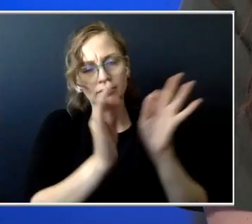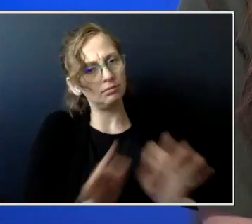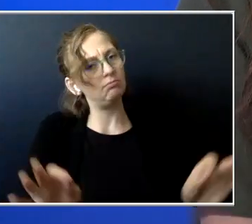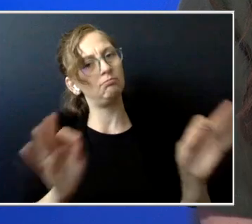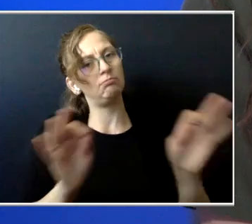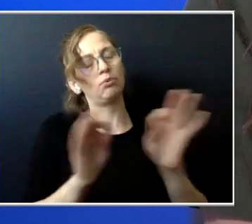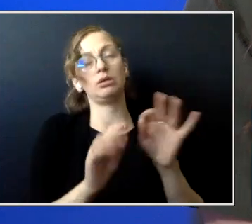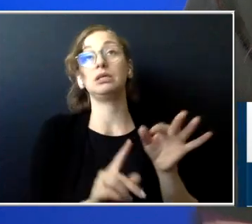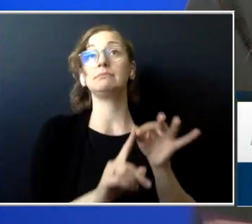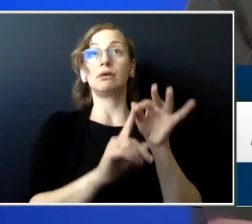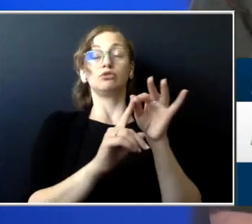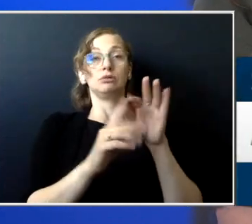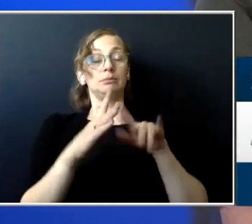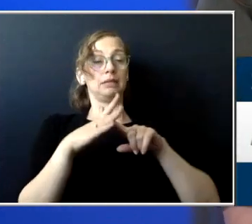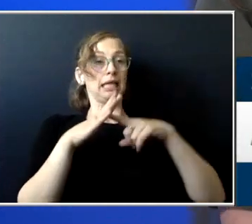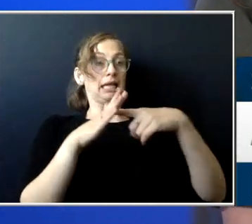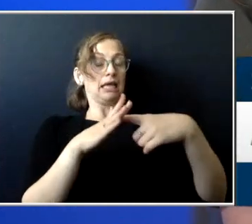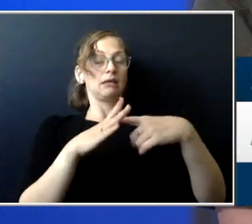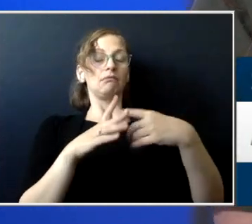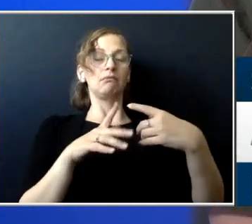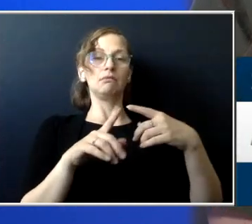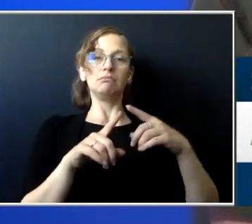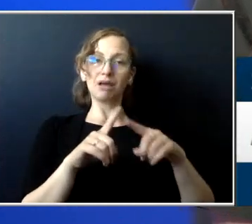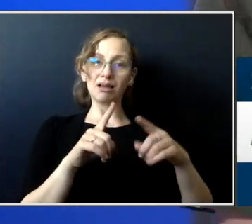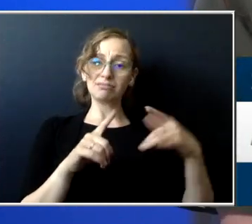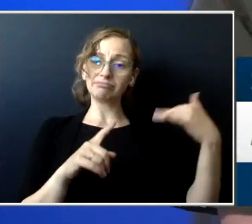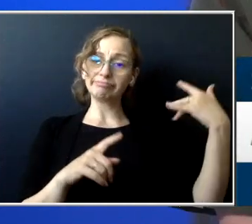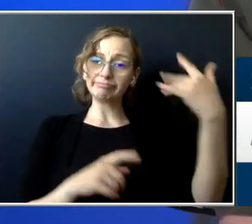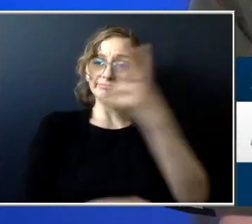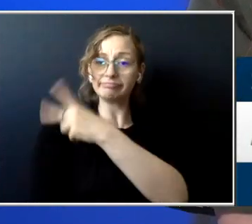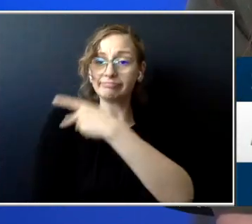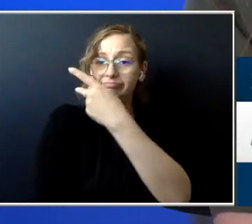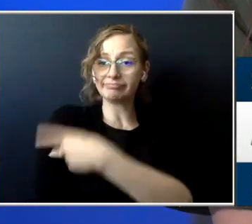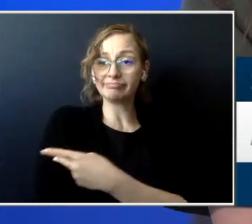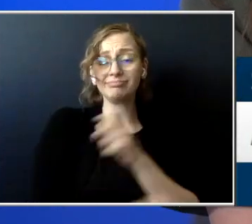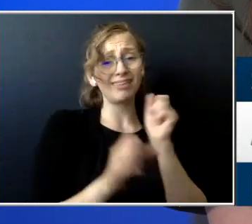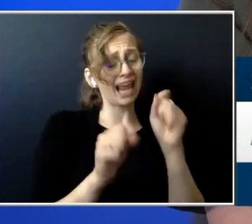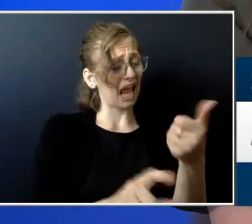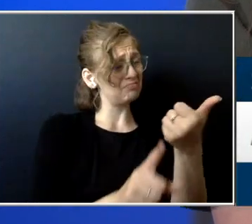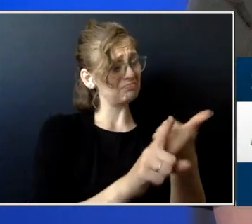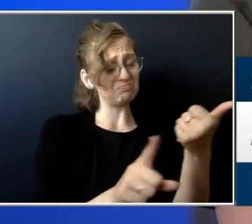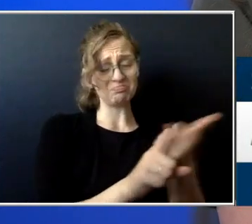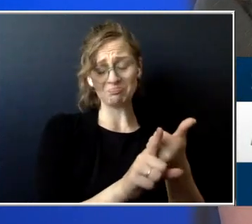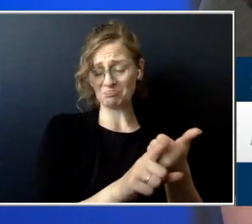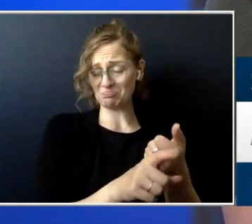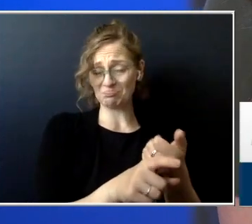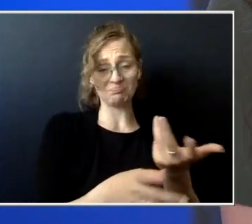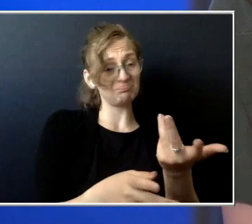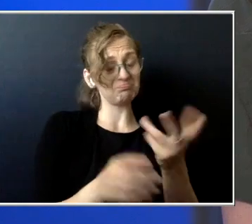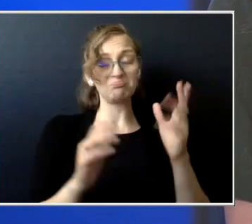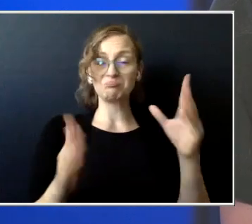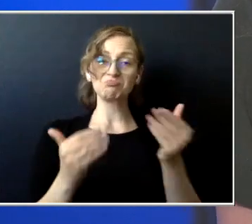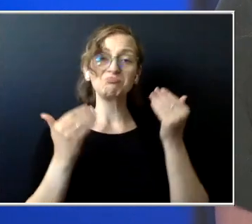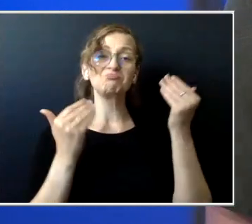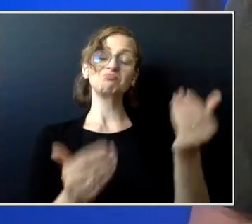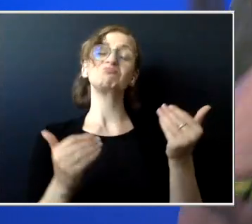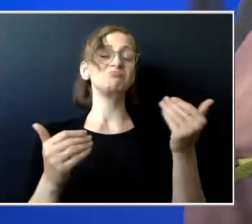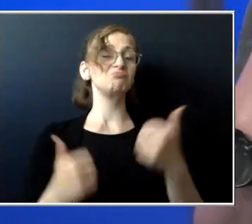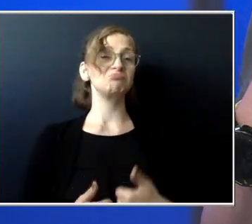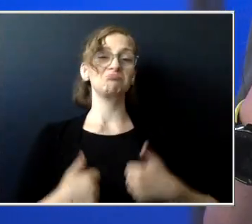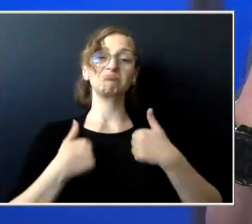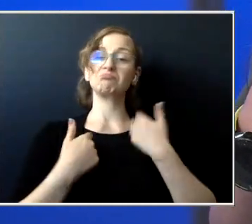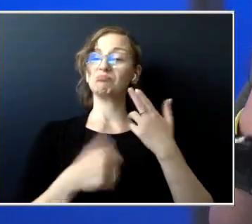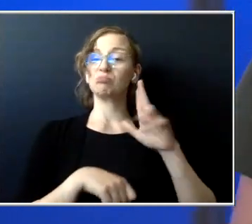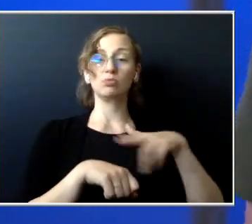eventually patients are, a lot of them, able to just do things on their own and just live life completely normal. So I just think that I do